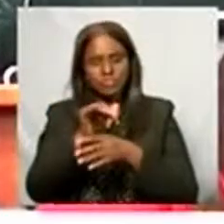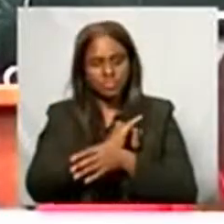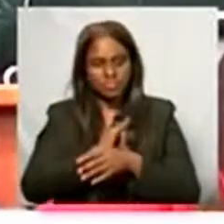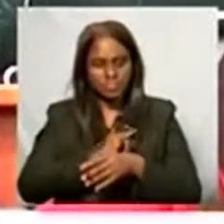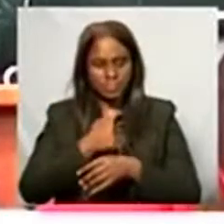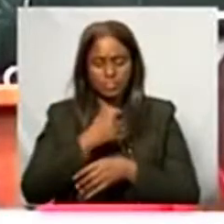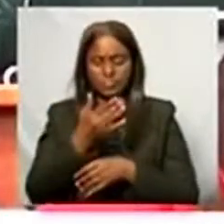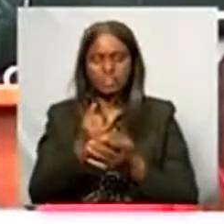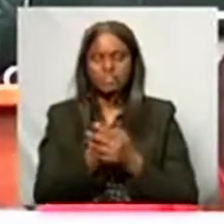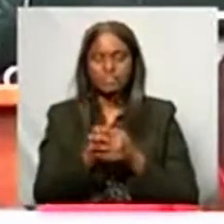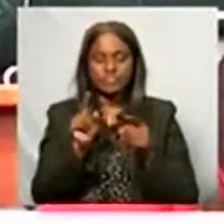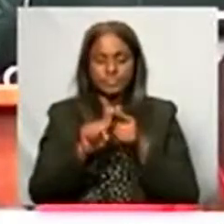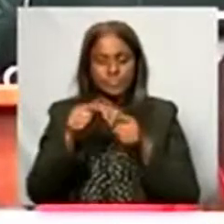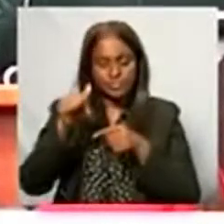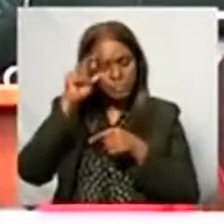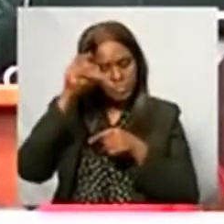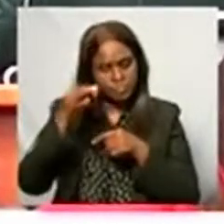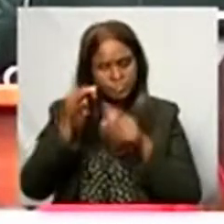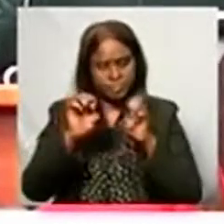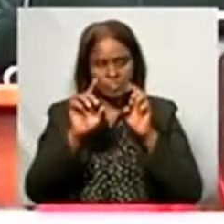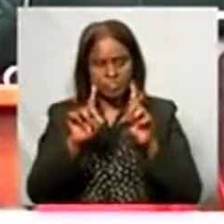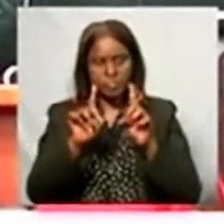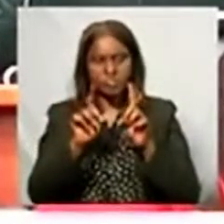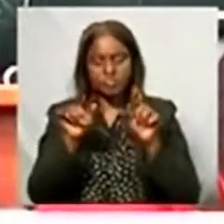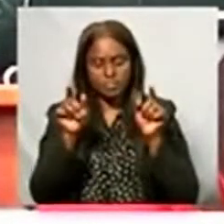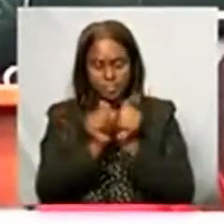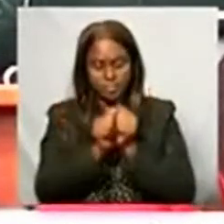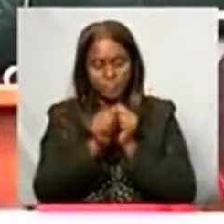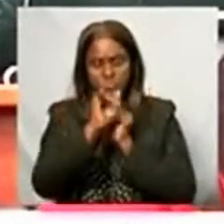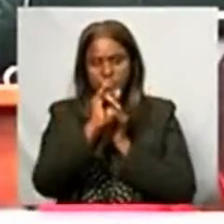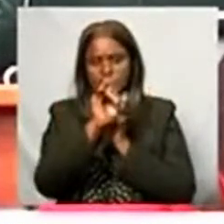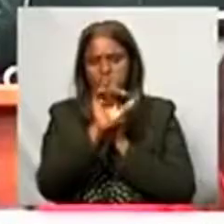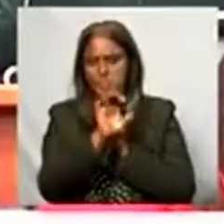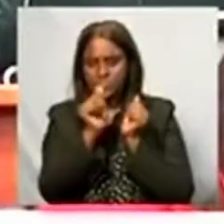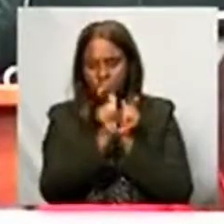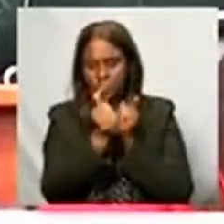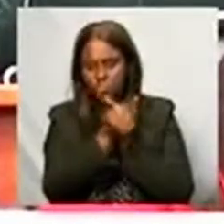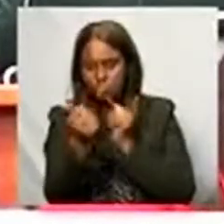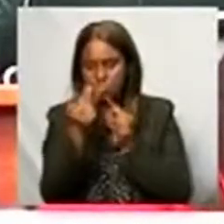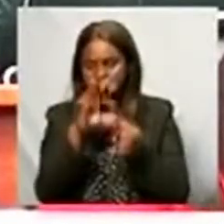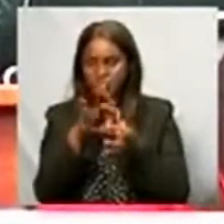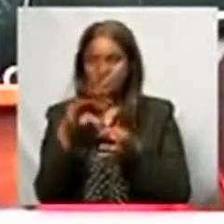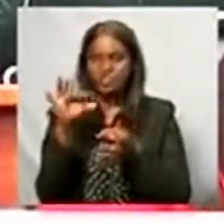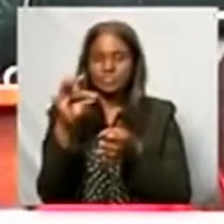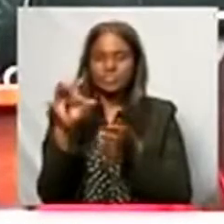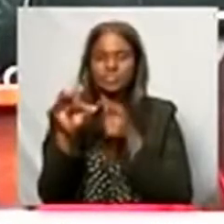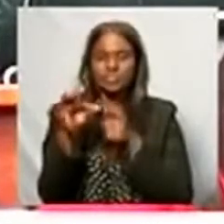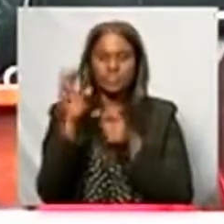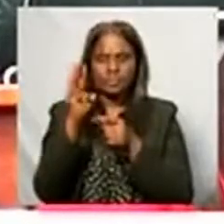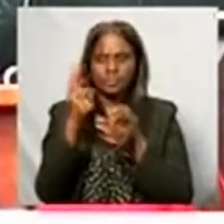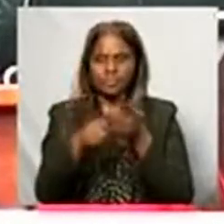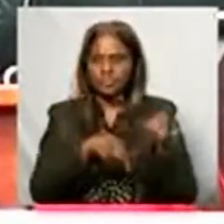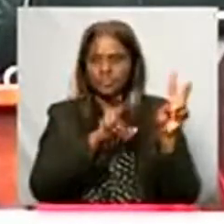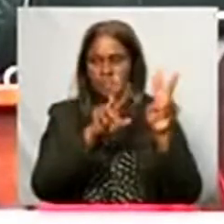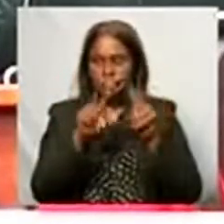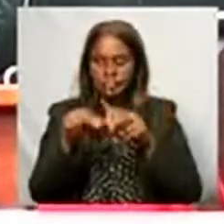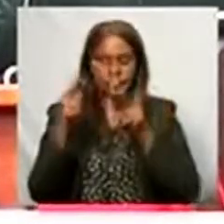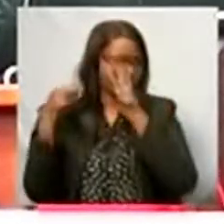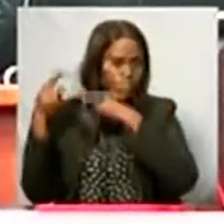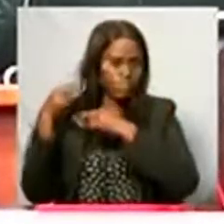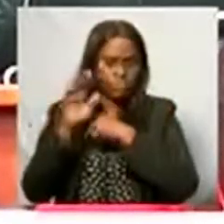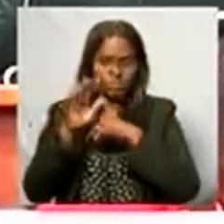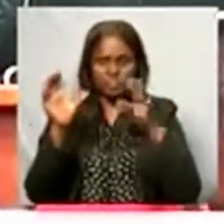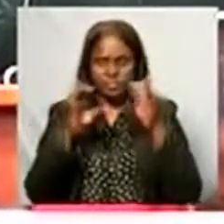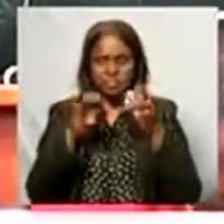Industry, Ministry of Education, IDC, and other stakeholders will closely review the